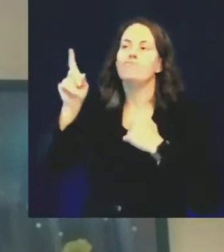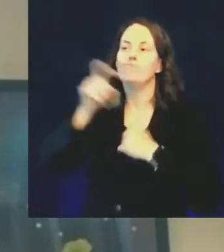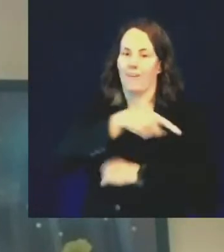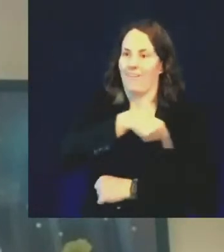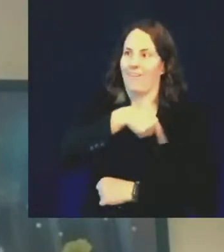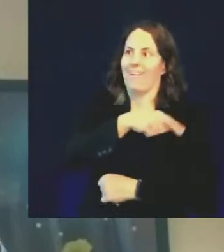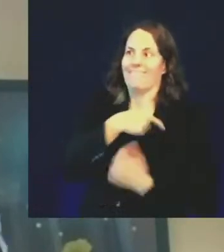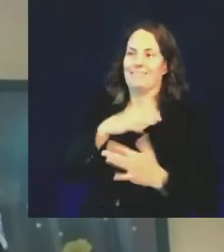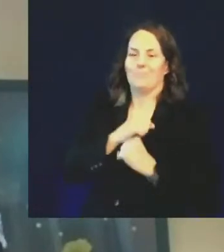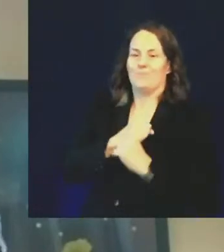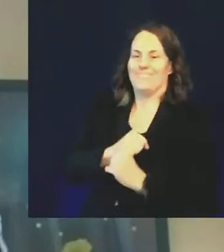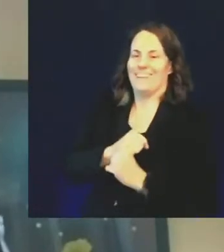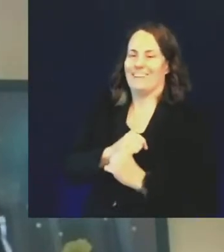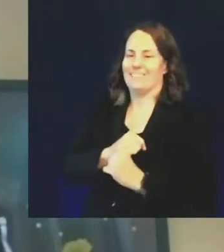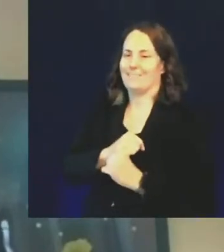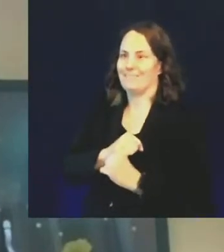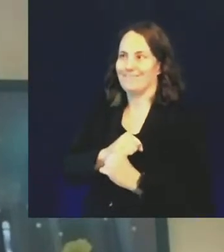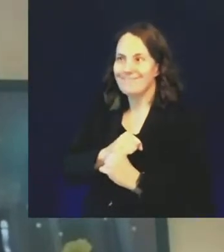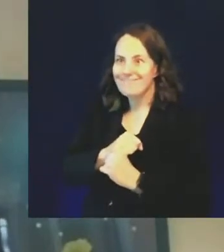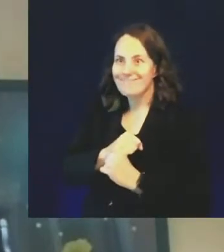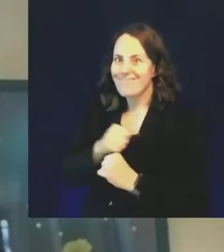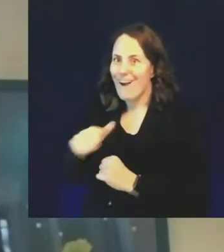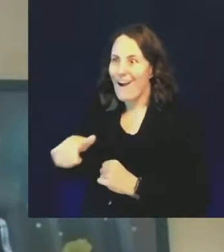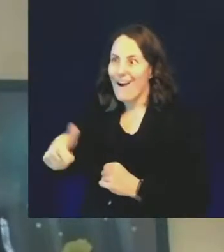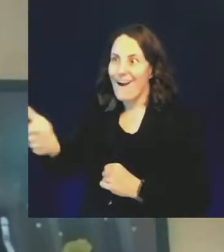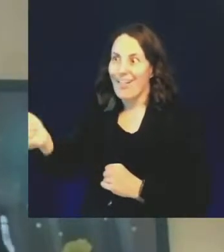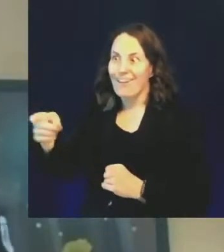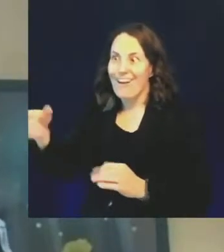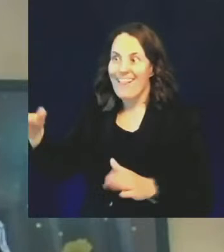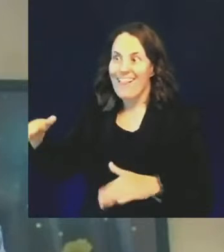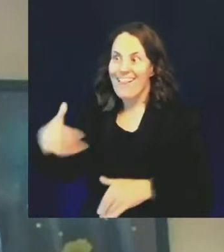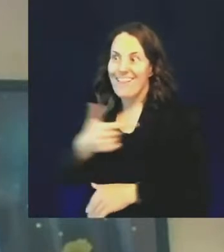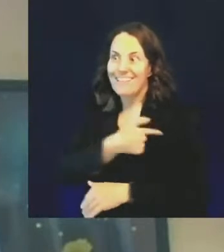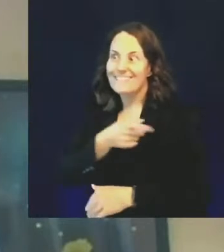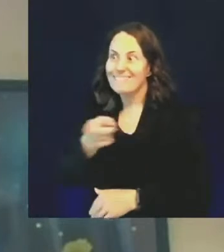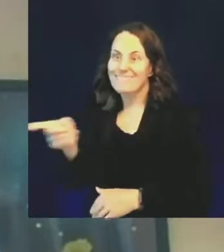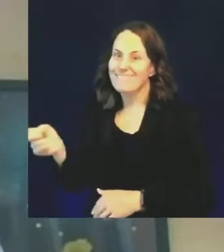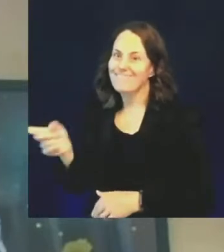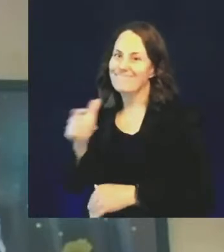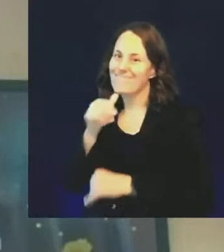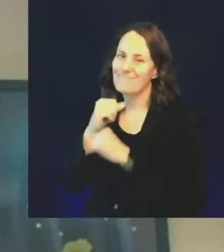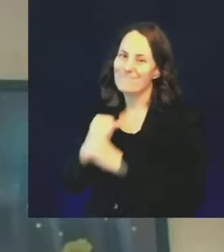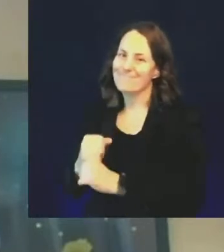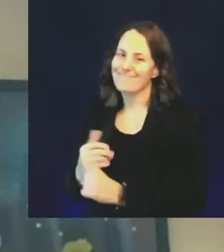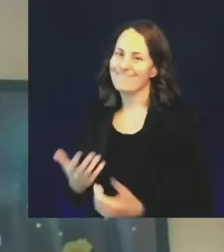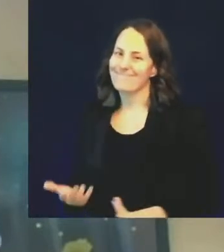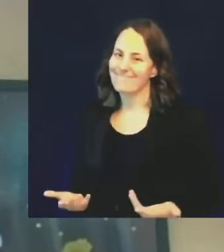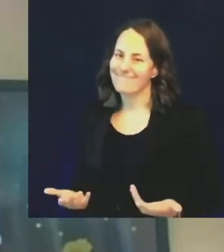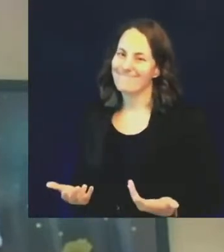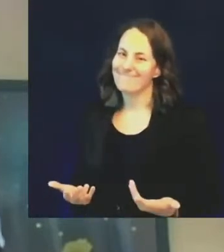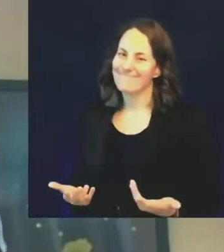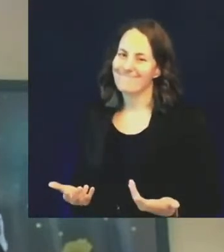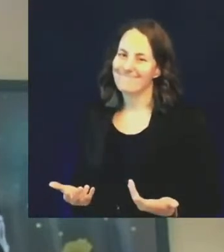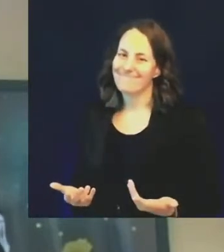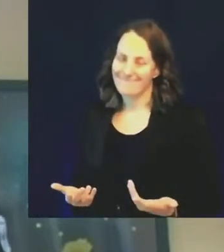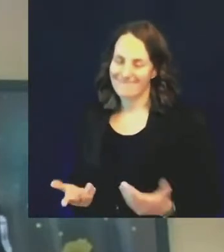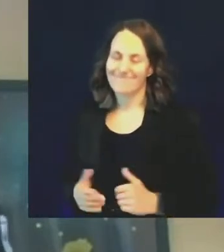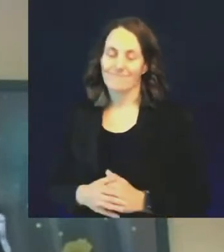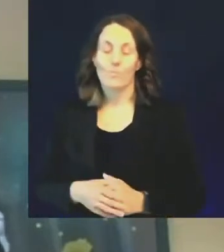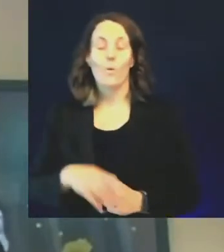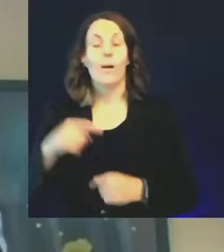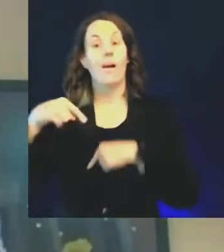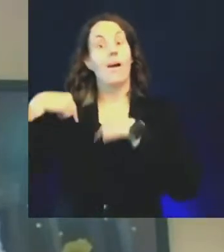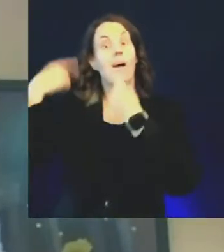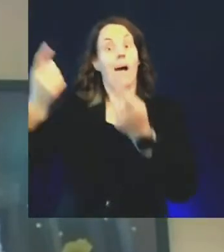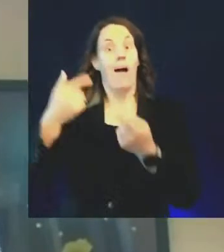have been working and will work in schools. Now, I think the other thing that the guidance says is these are the